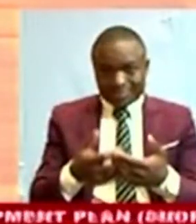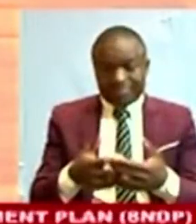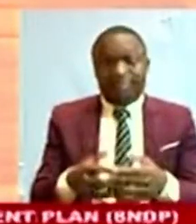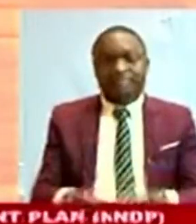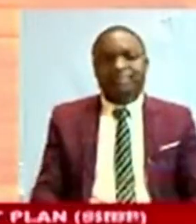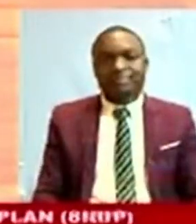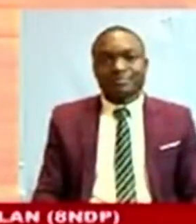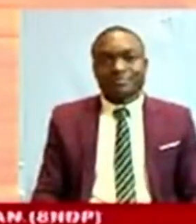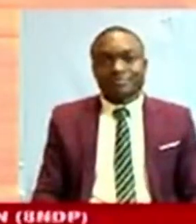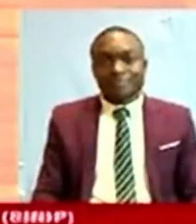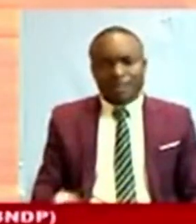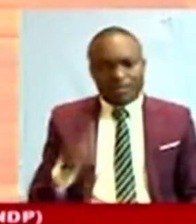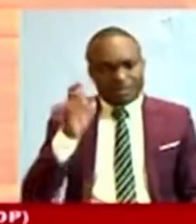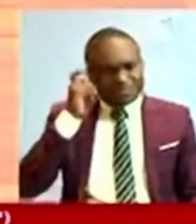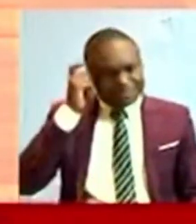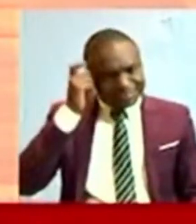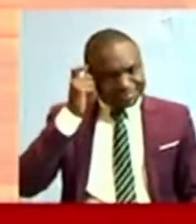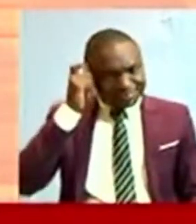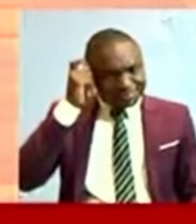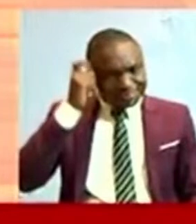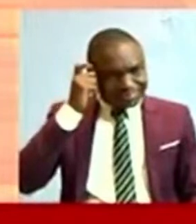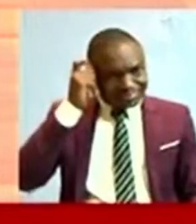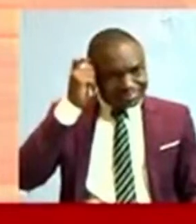Are you thinking of,